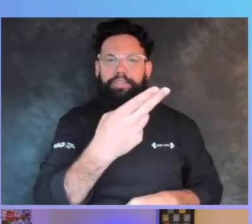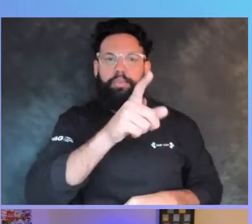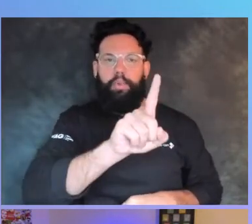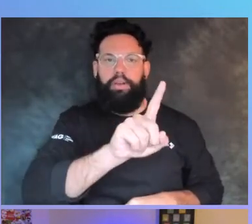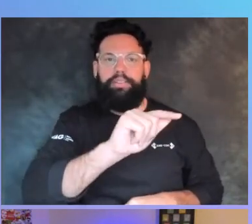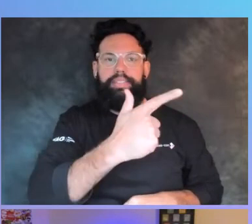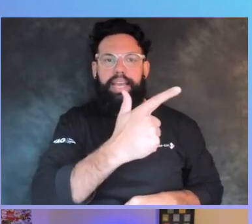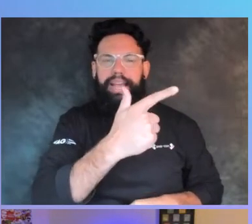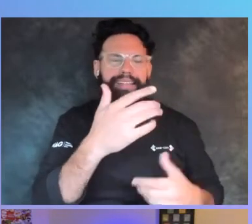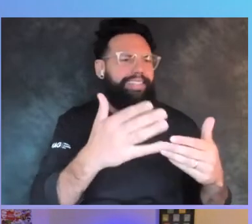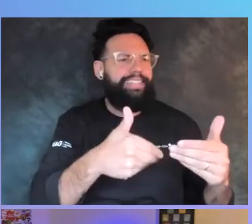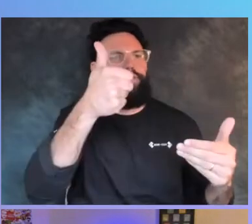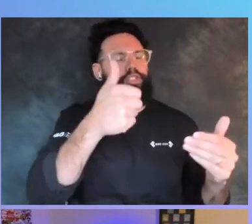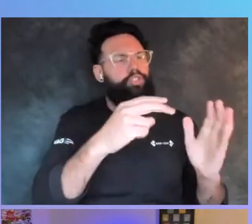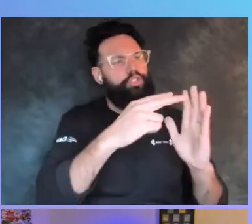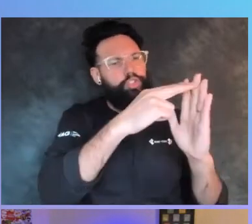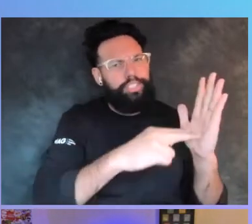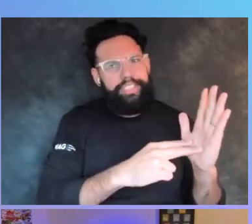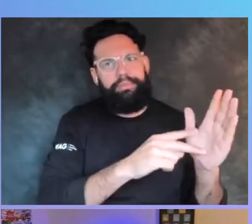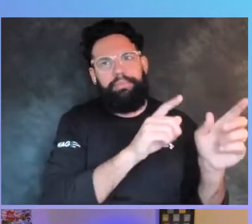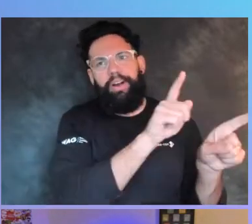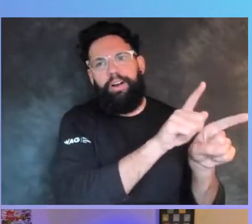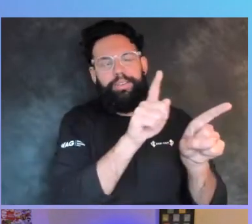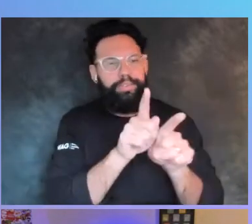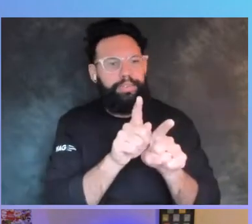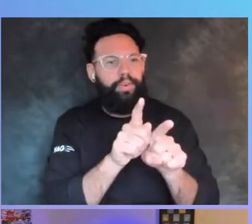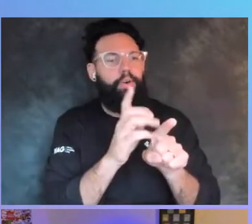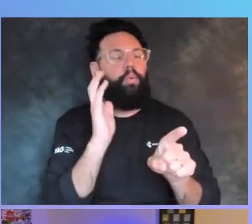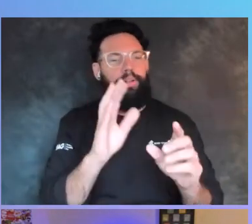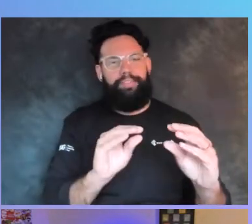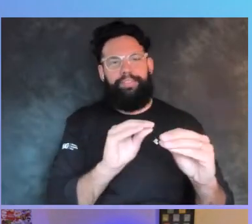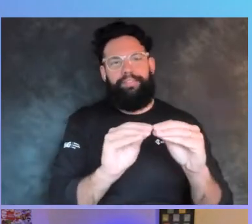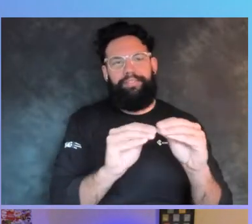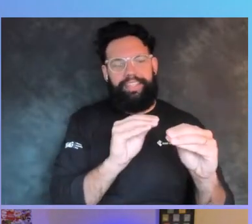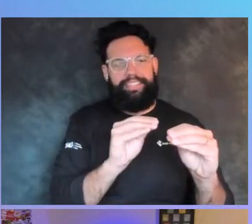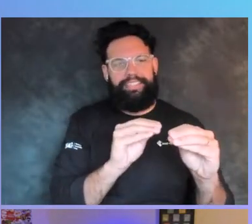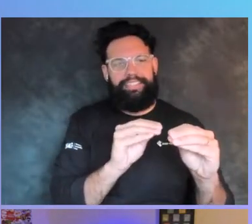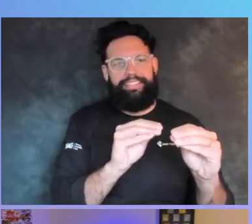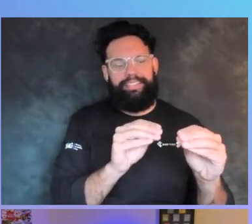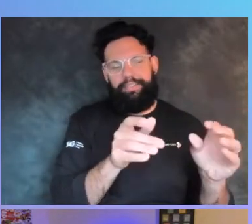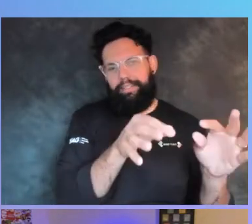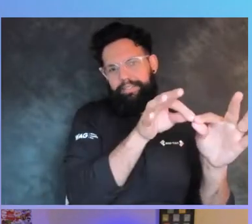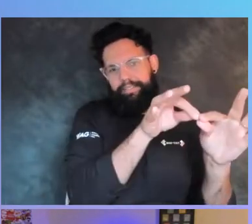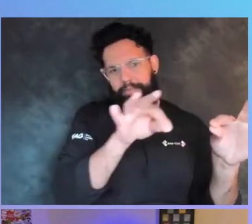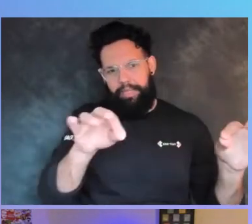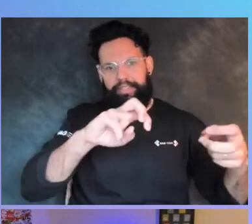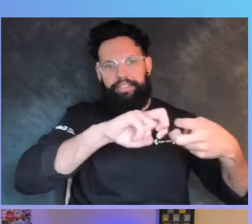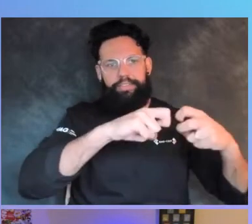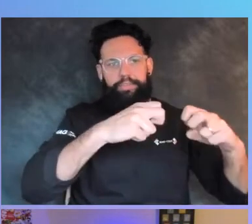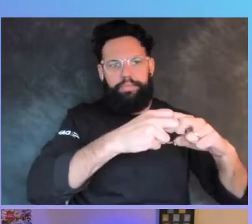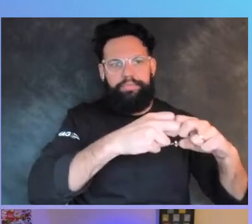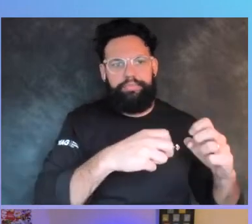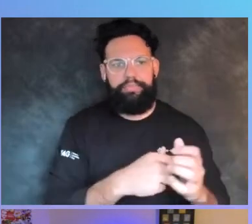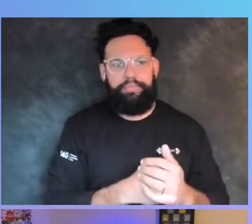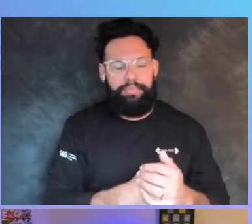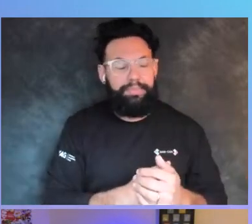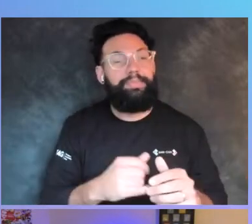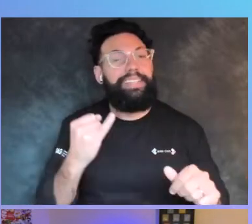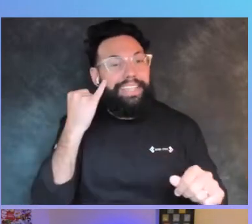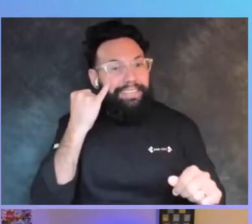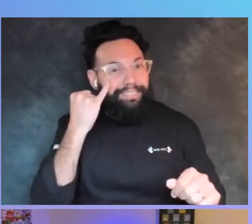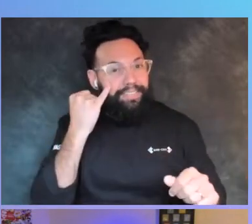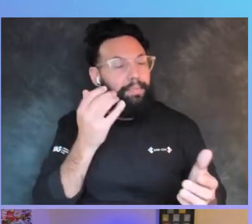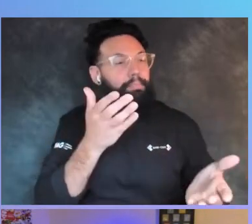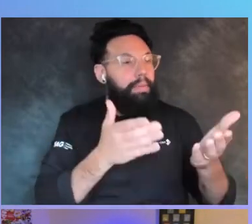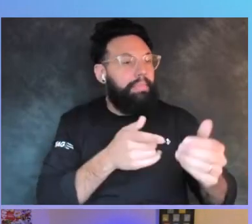more readable, but it'll also address that underlying semantic issue. However, if you don't have that ability,